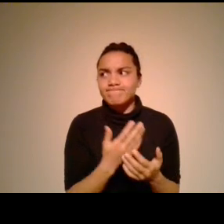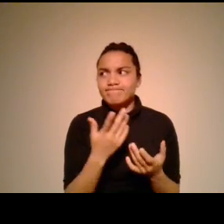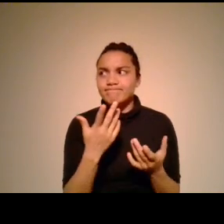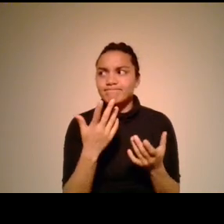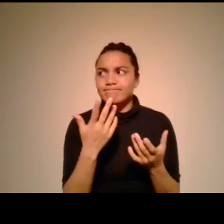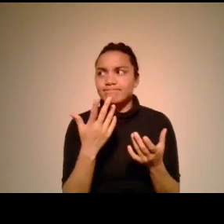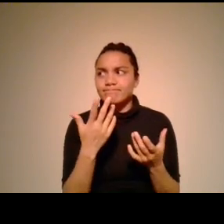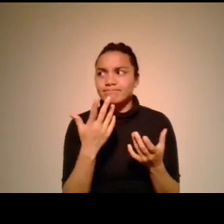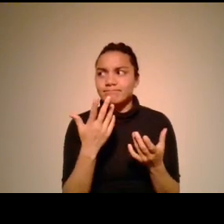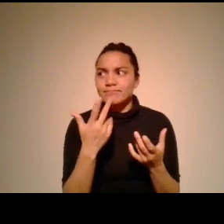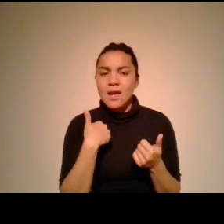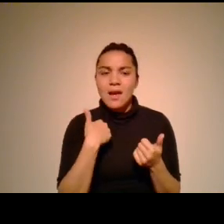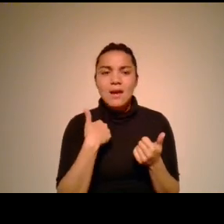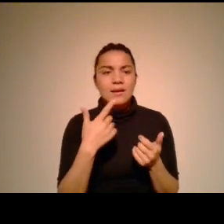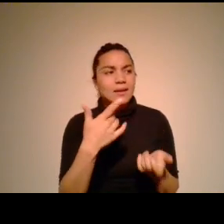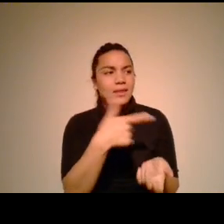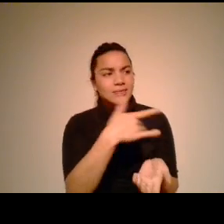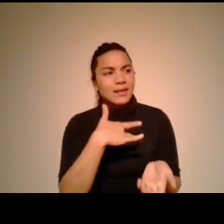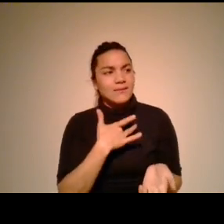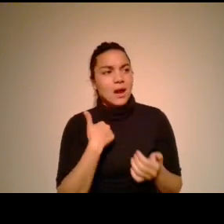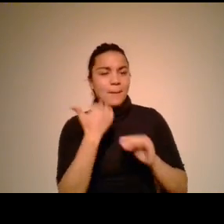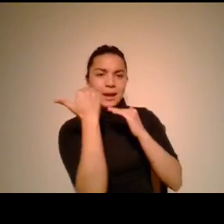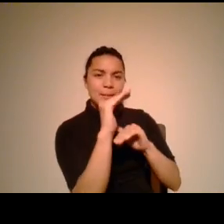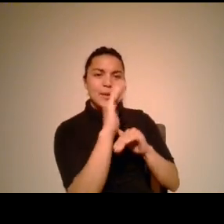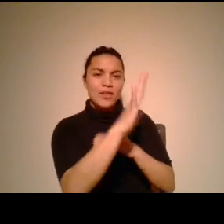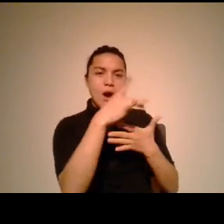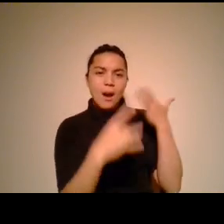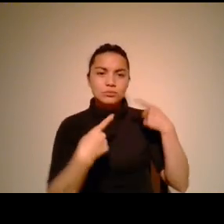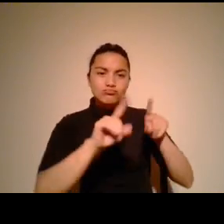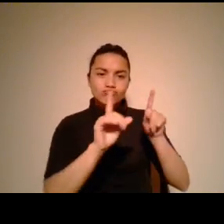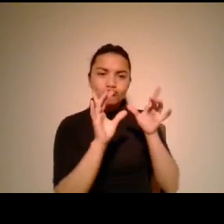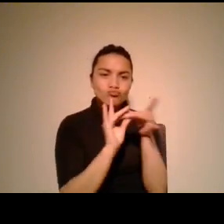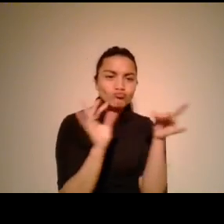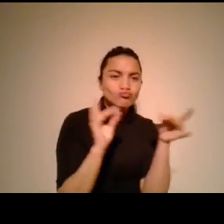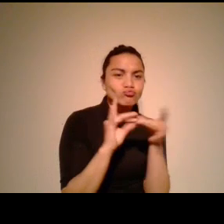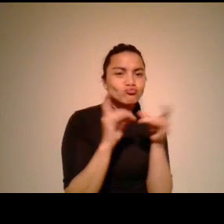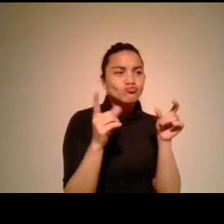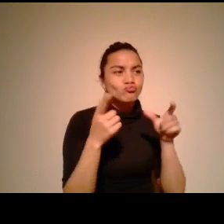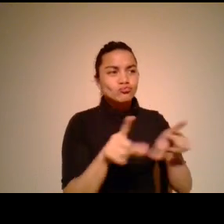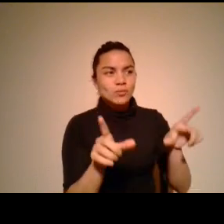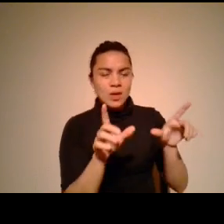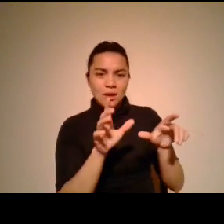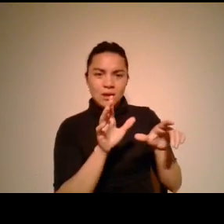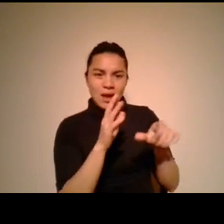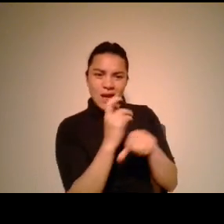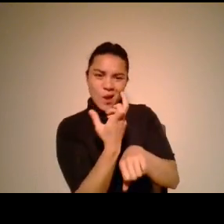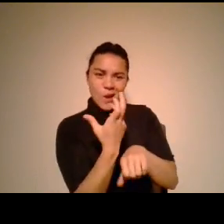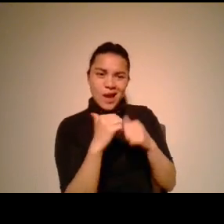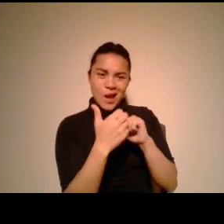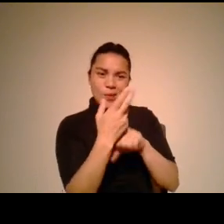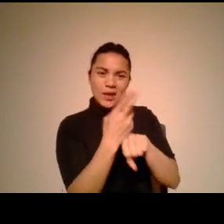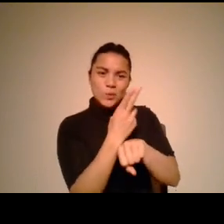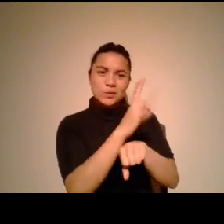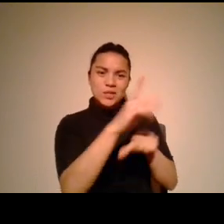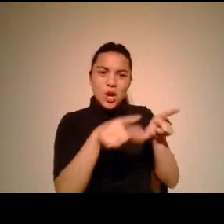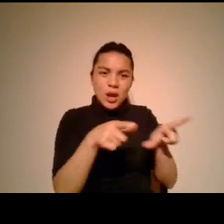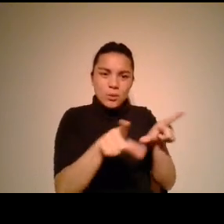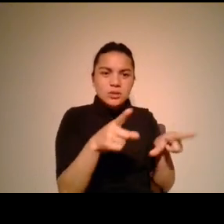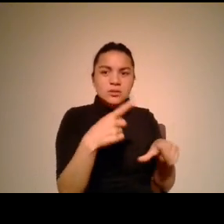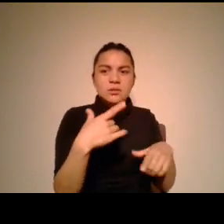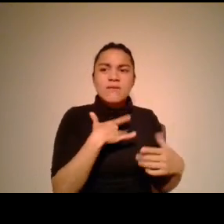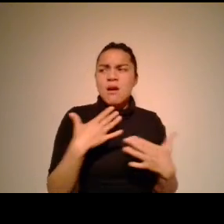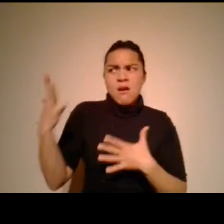autonomy over how they speak, and this leads to really embarrassing public exchanges. It hasn't been